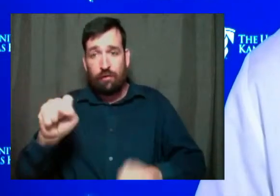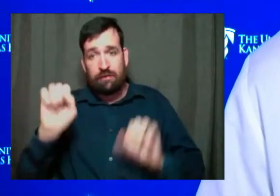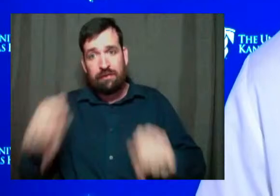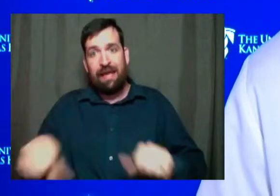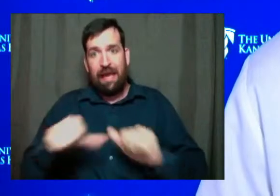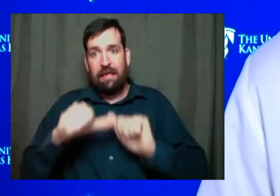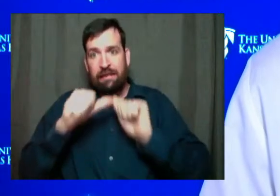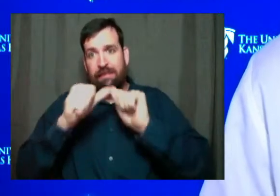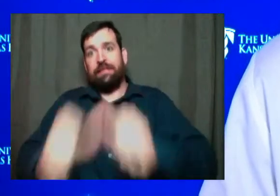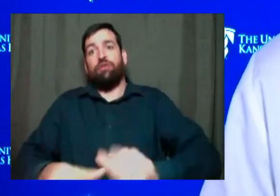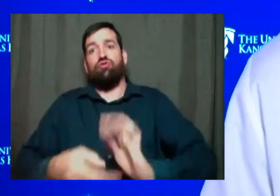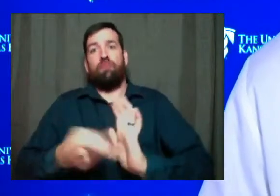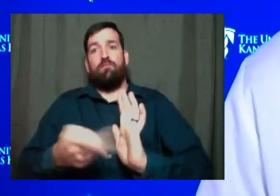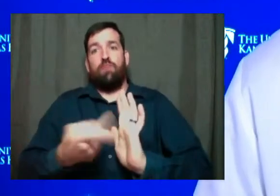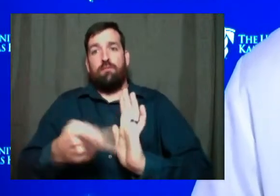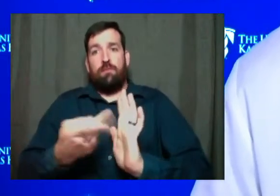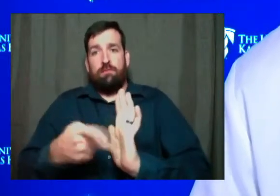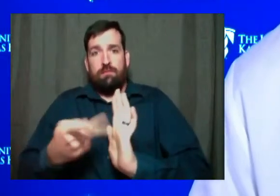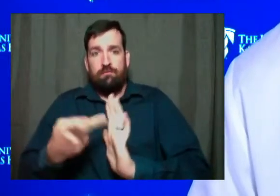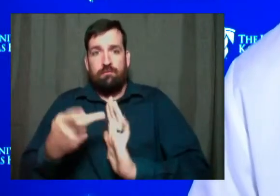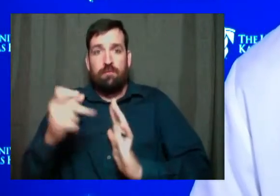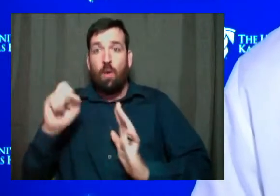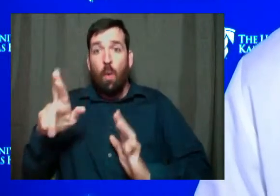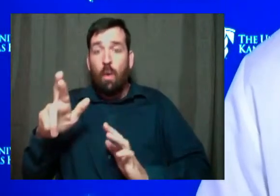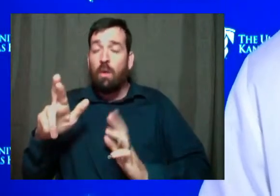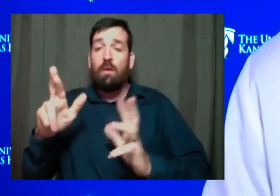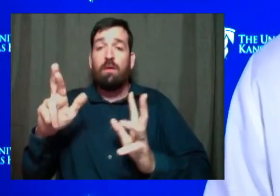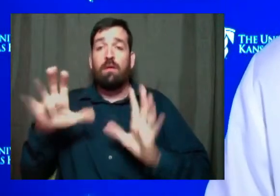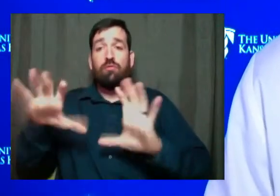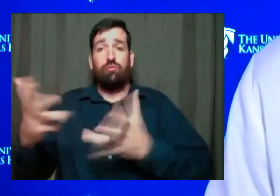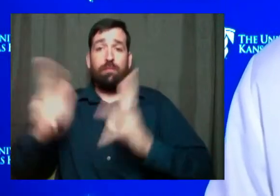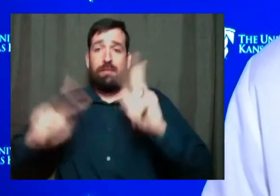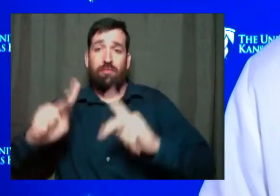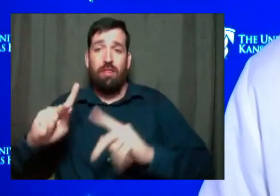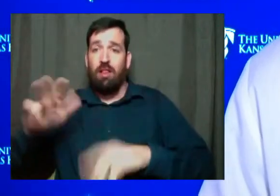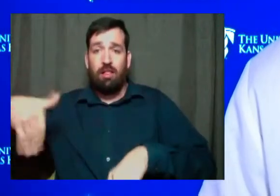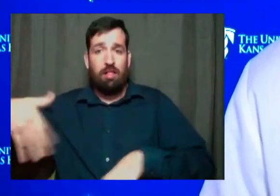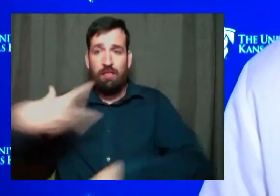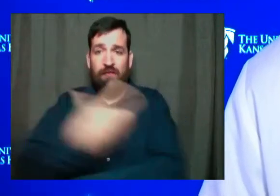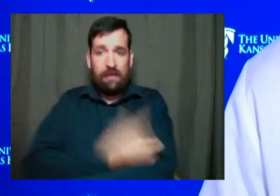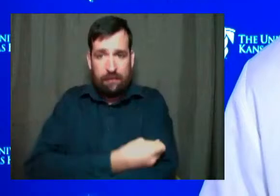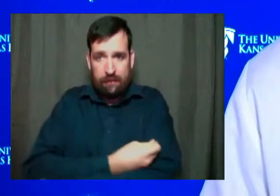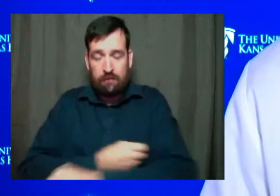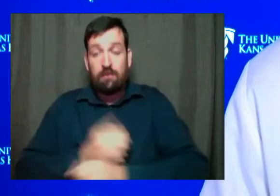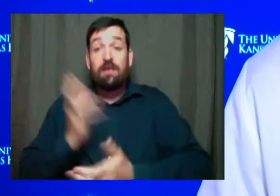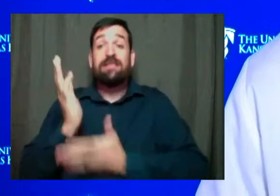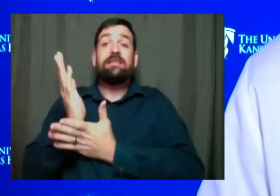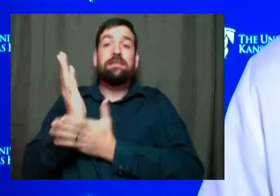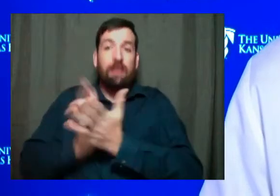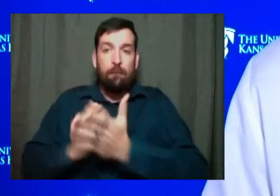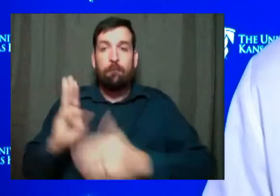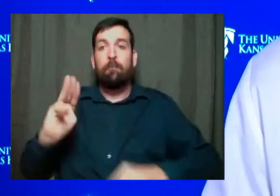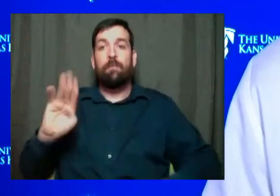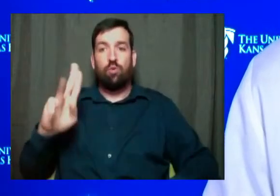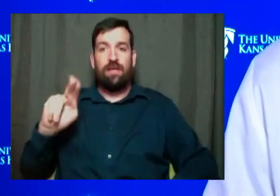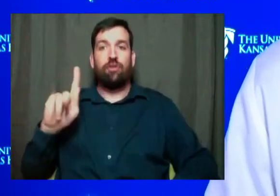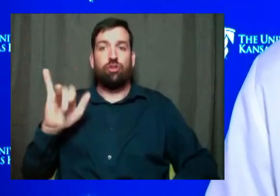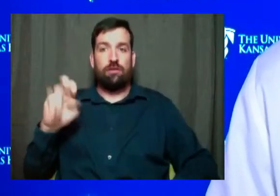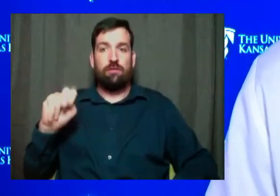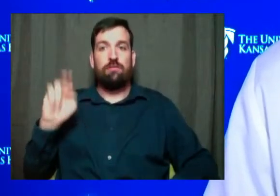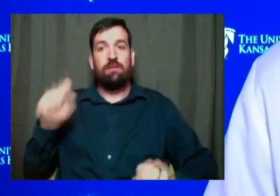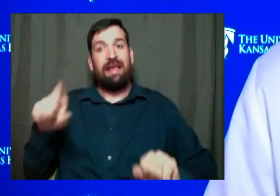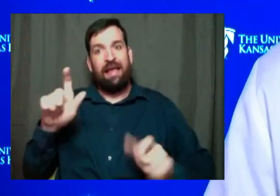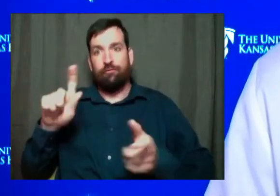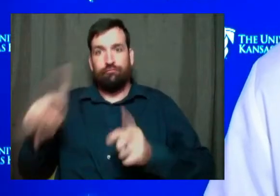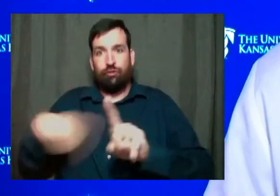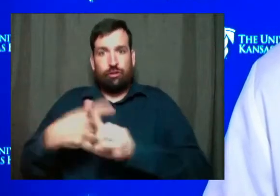replicate. For instance, in an unvaccinated population, we know some of these mutations can arise spontaneously on their own